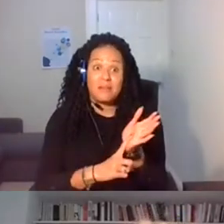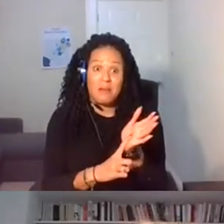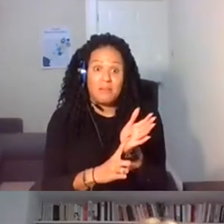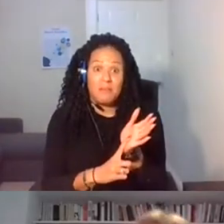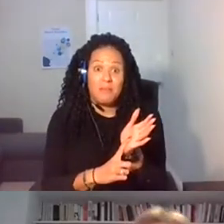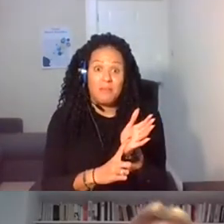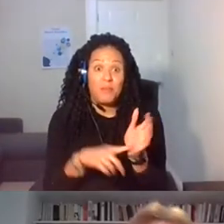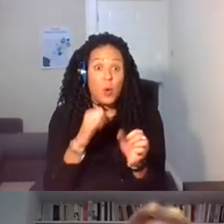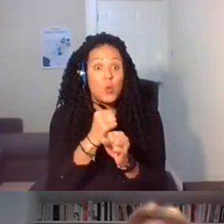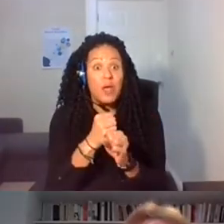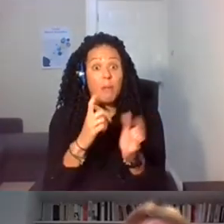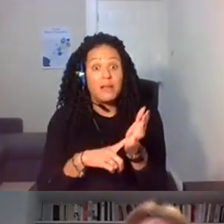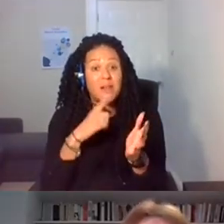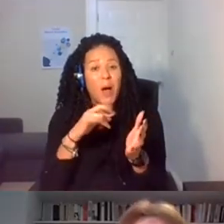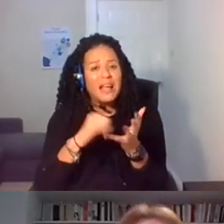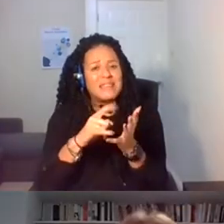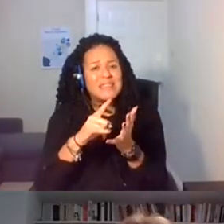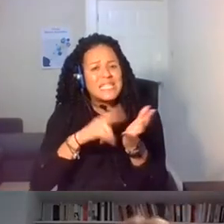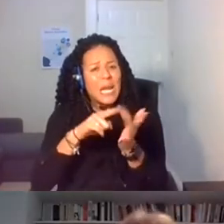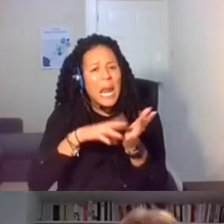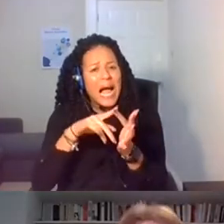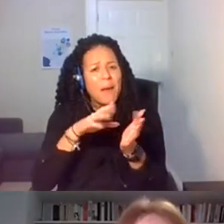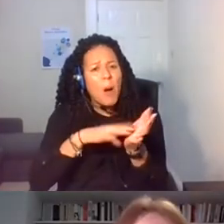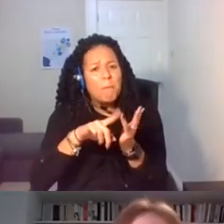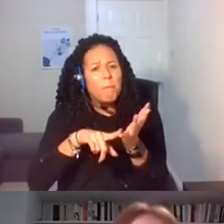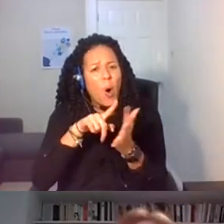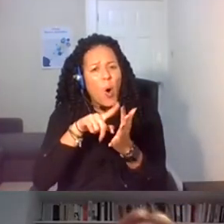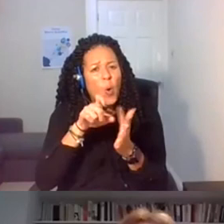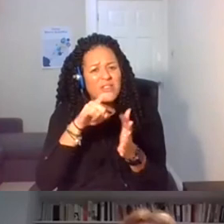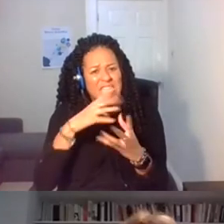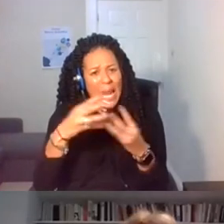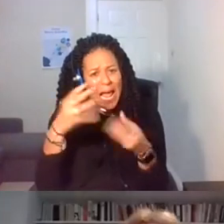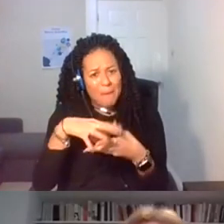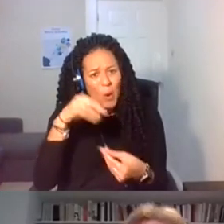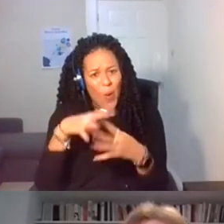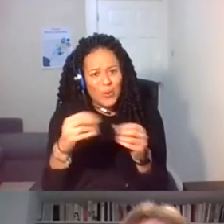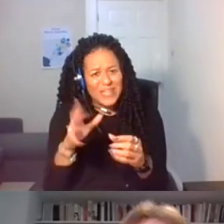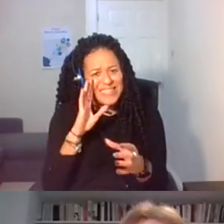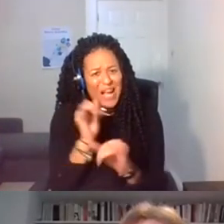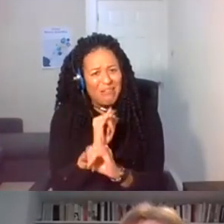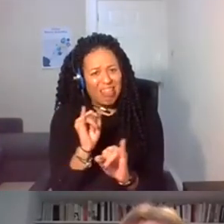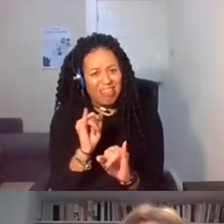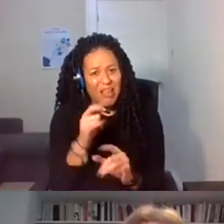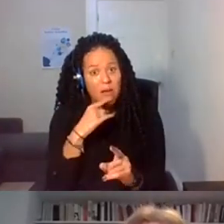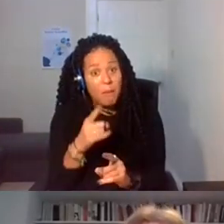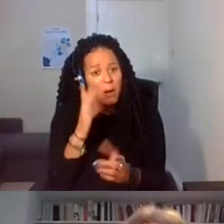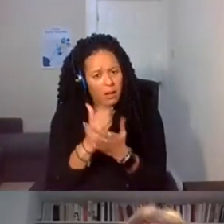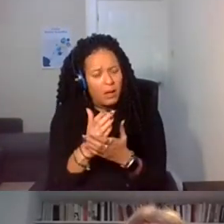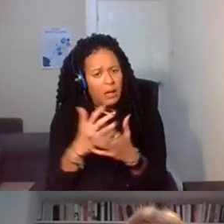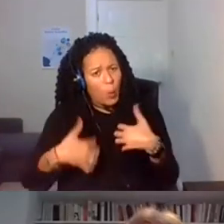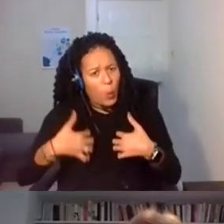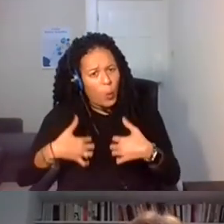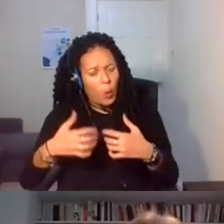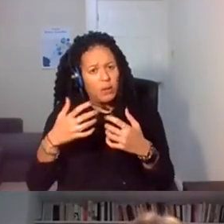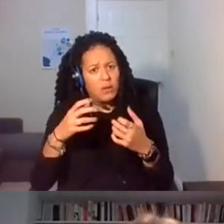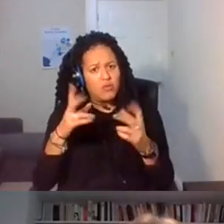because slime mold, it sounds so gross, but it's such a topical subject. There's all these books being